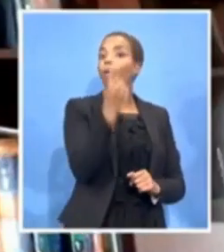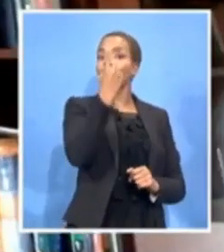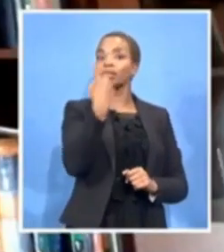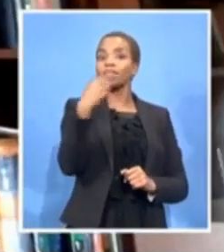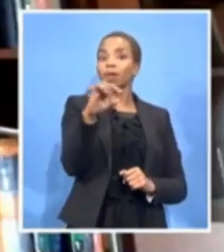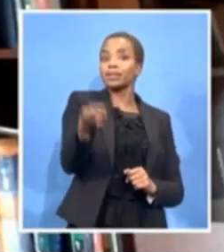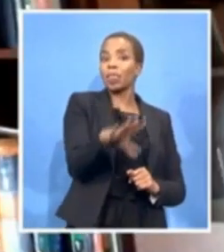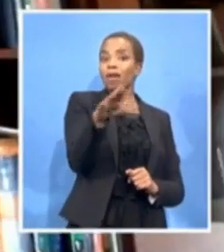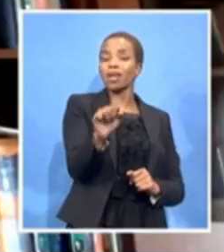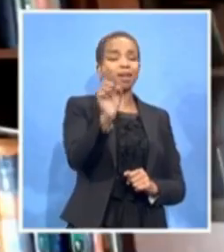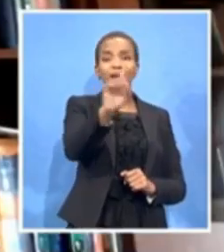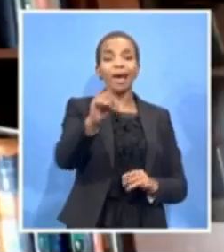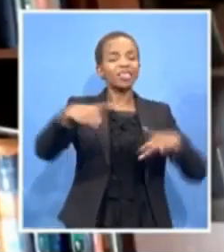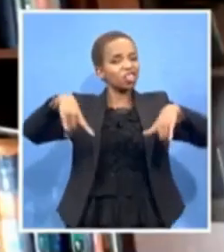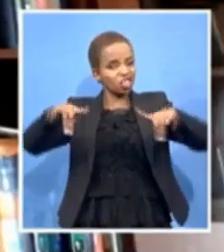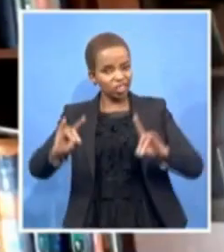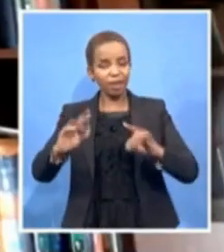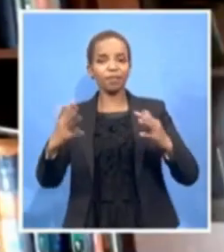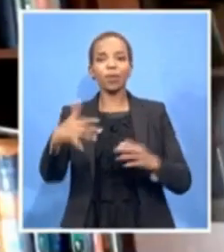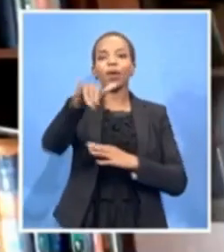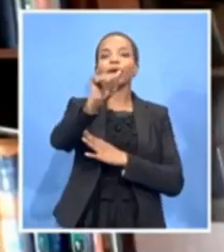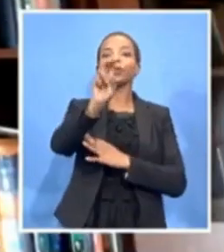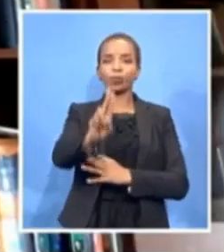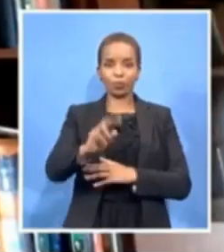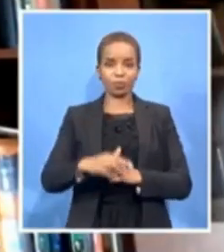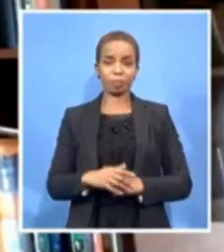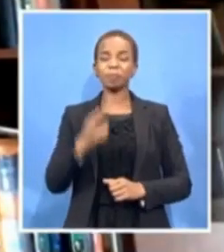wish that when he leaves that office